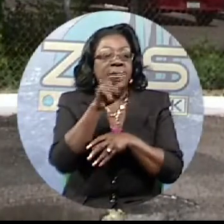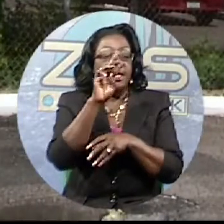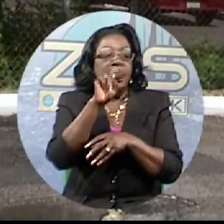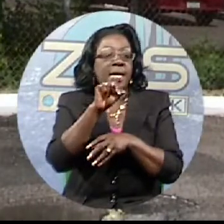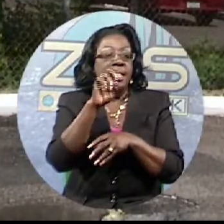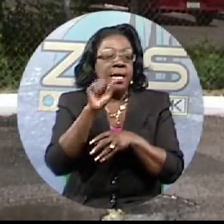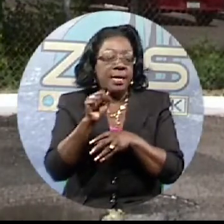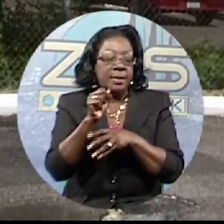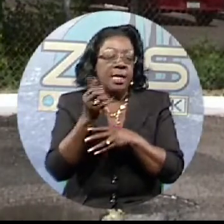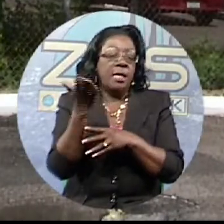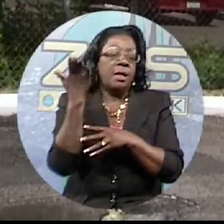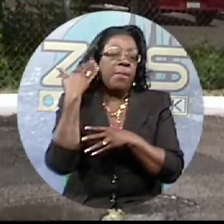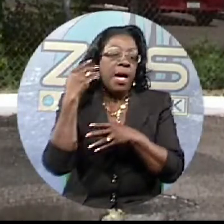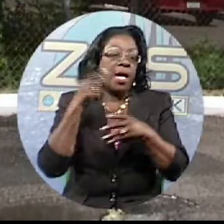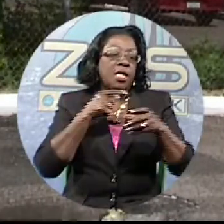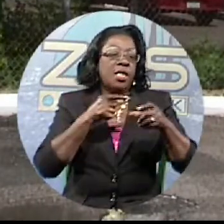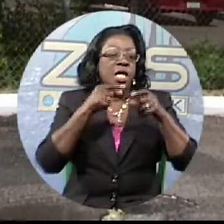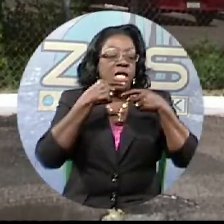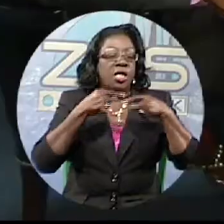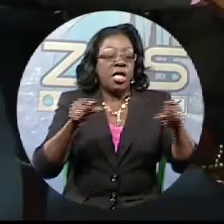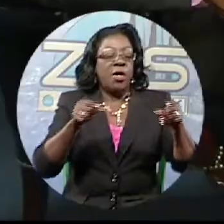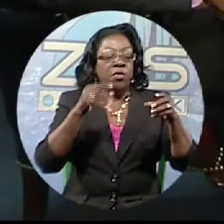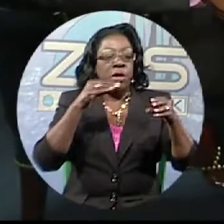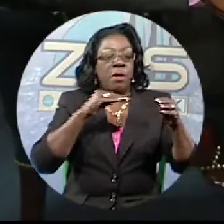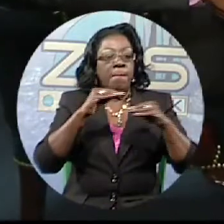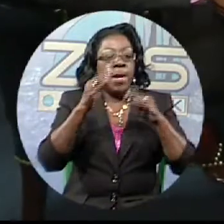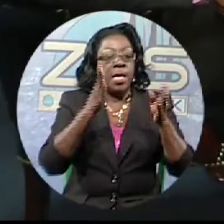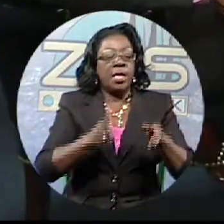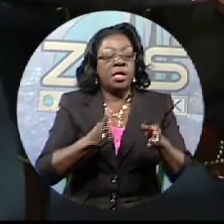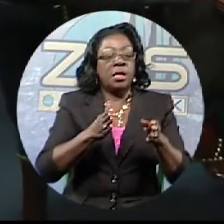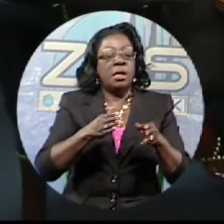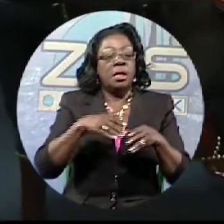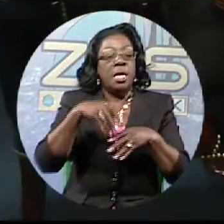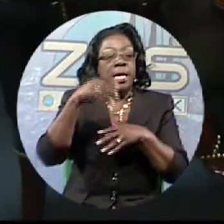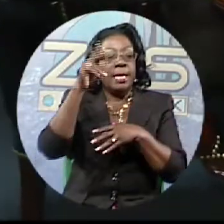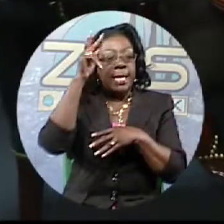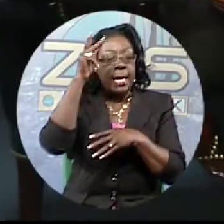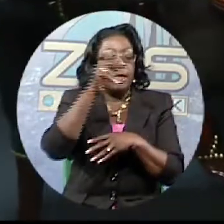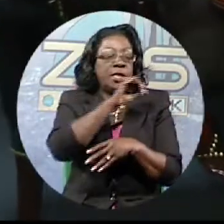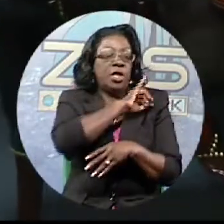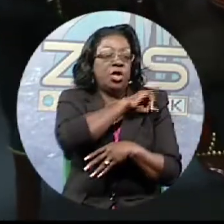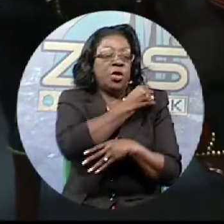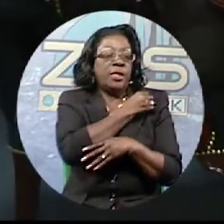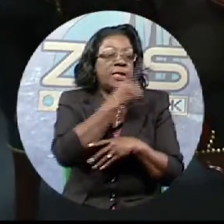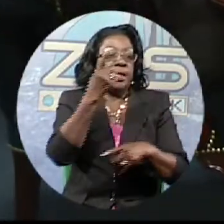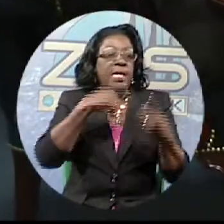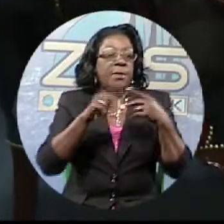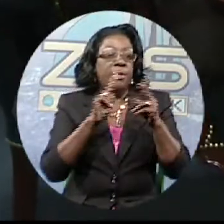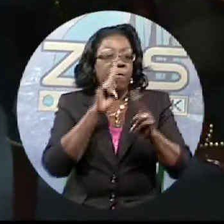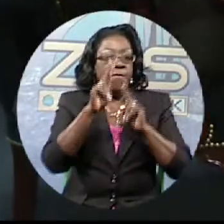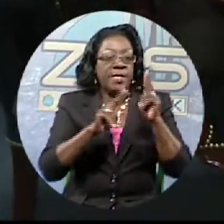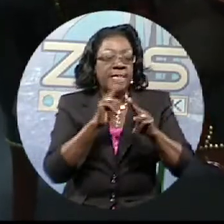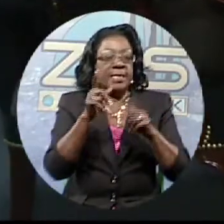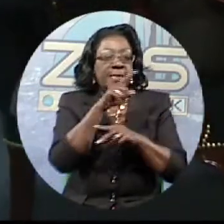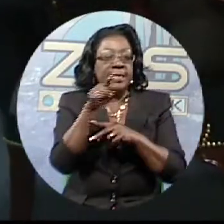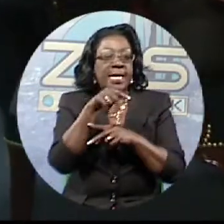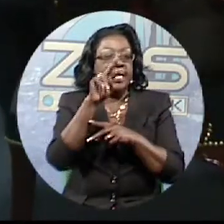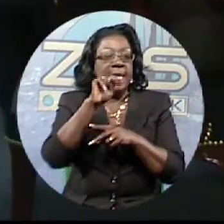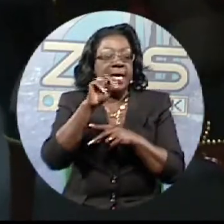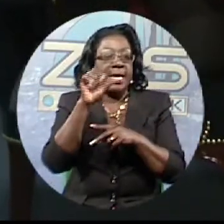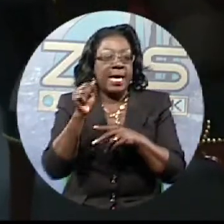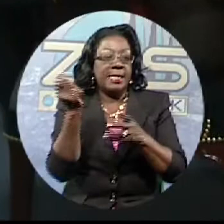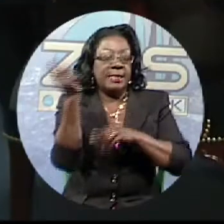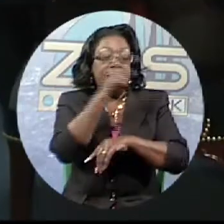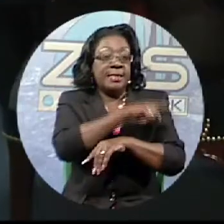and executive chairman, His Excellency Kelsey Johnson, paid a courtesy call on the executive management team here at ZNS. His Excellency